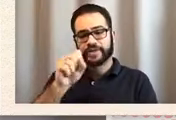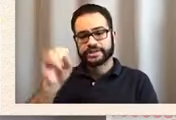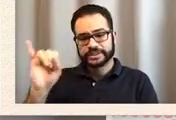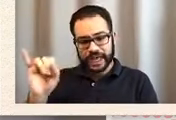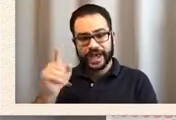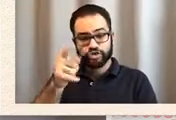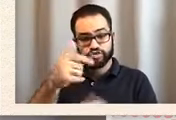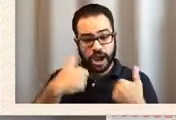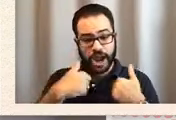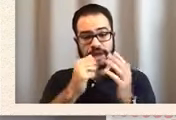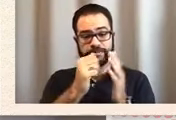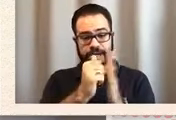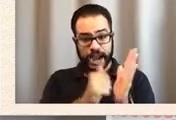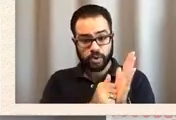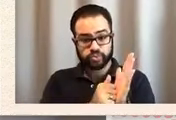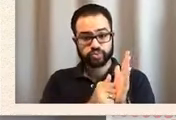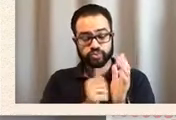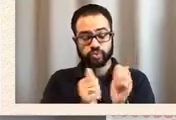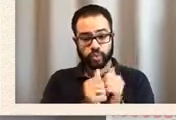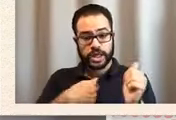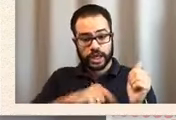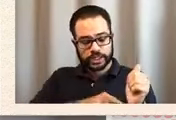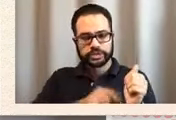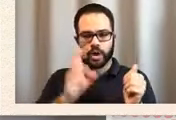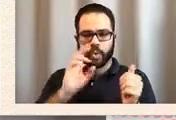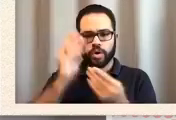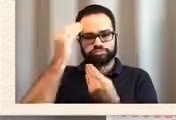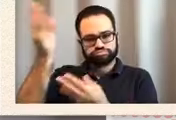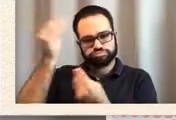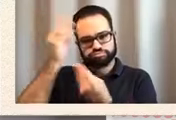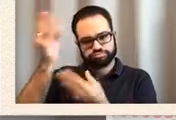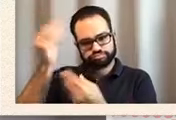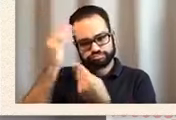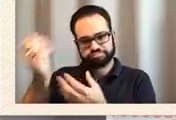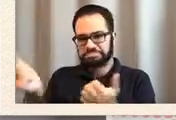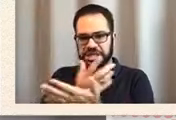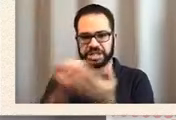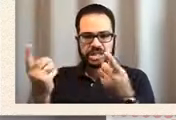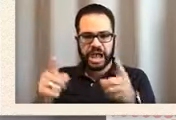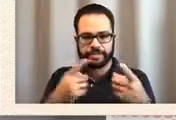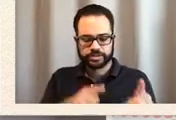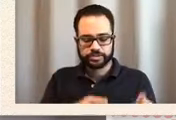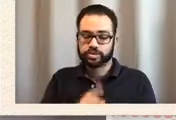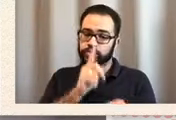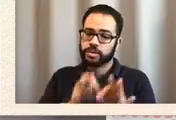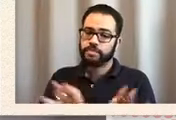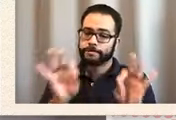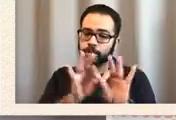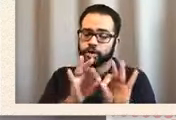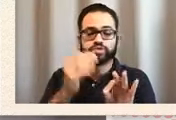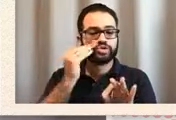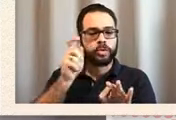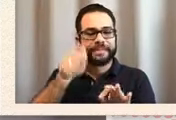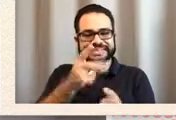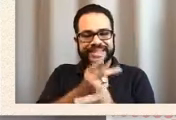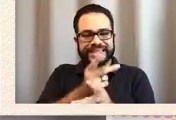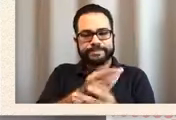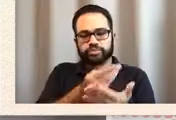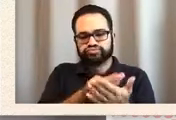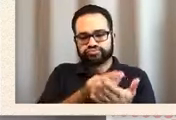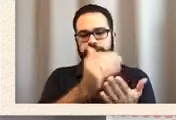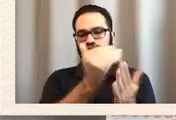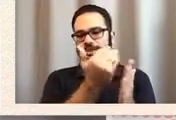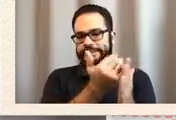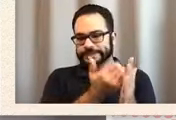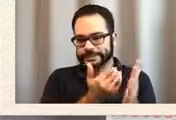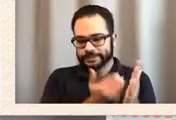you have an ABLE account and whatever transactions take place. So important to know to keep receipts and be able to explain why